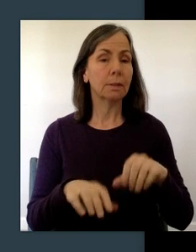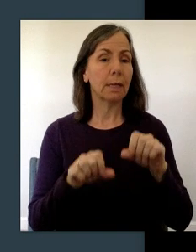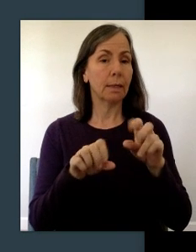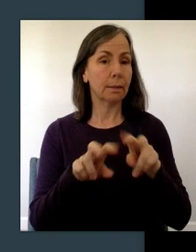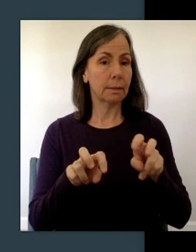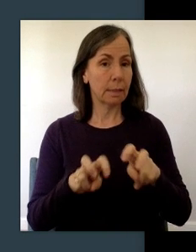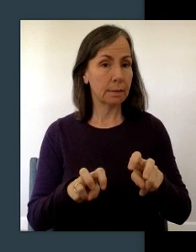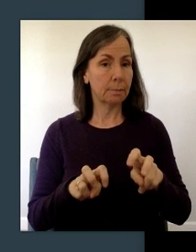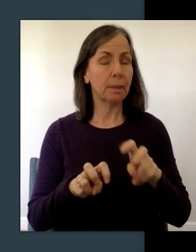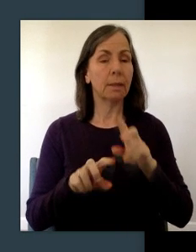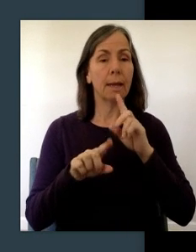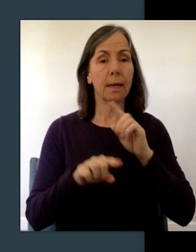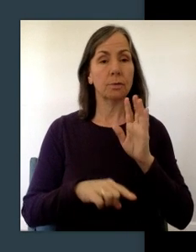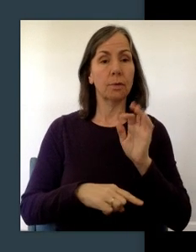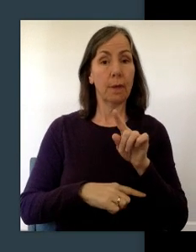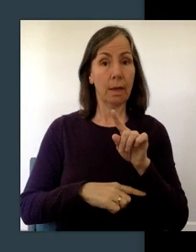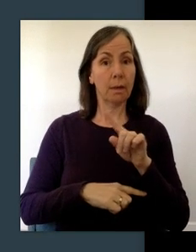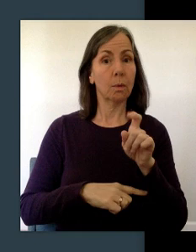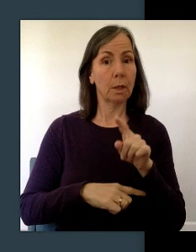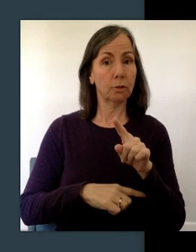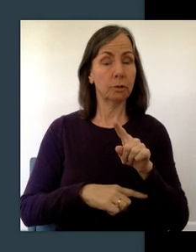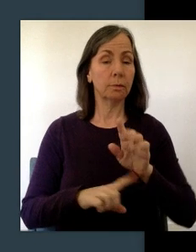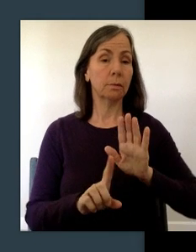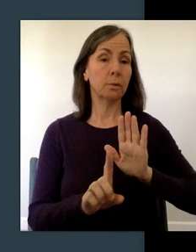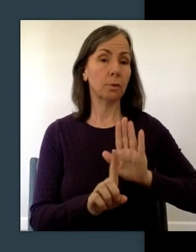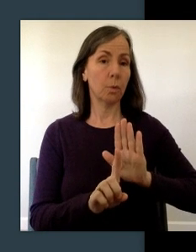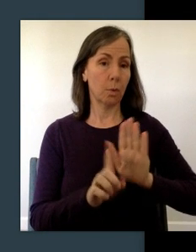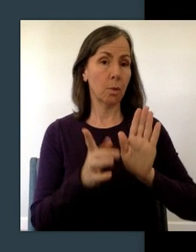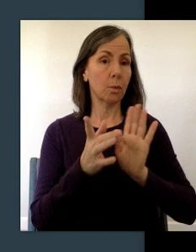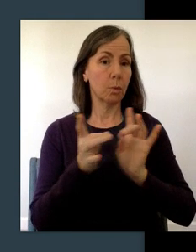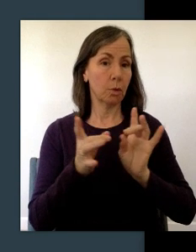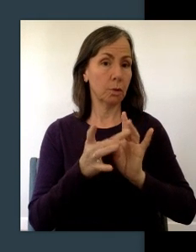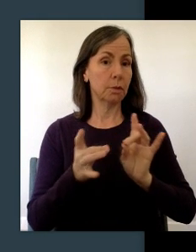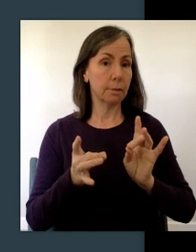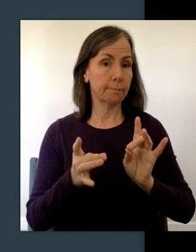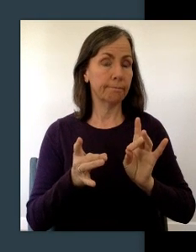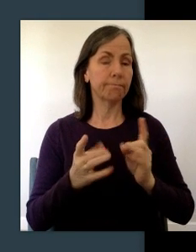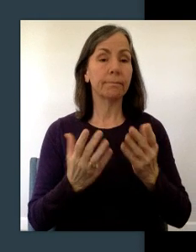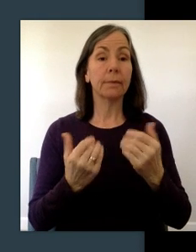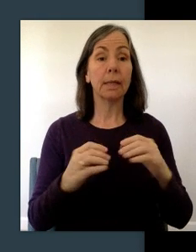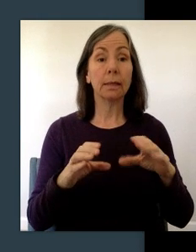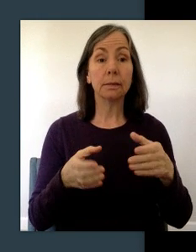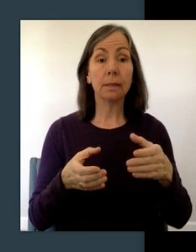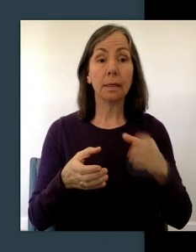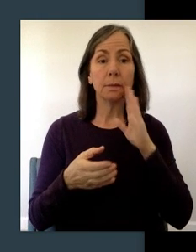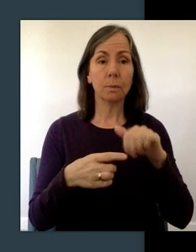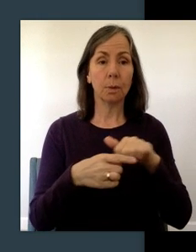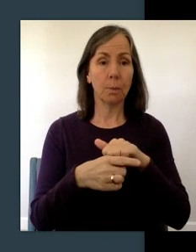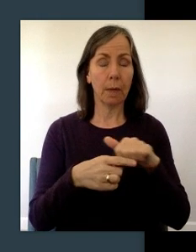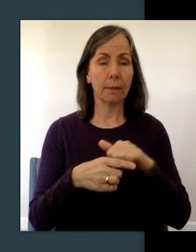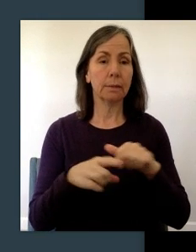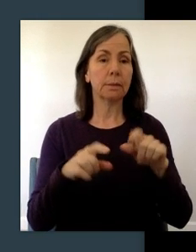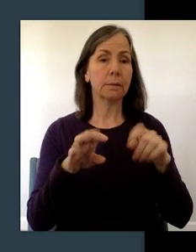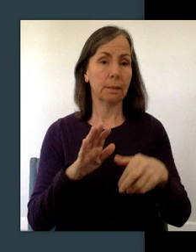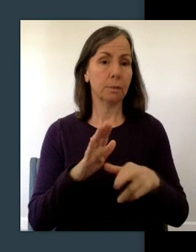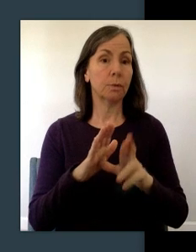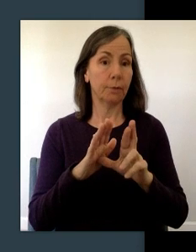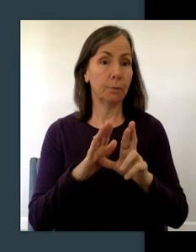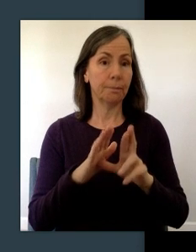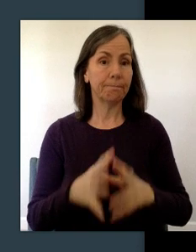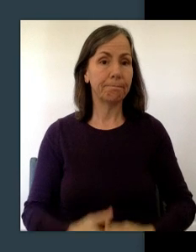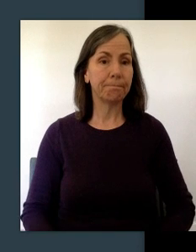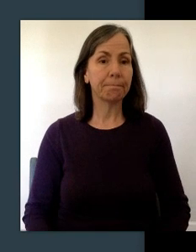that question in your own words. And next class, you'll practice, do a test review.